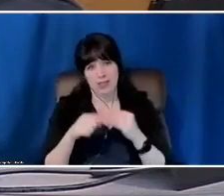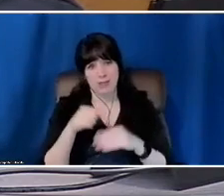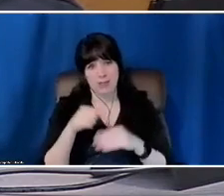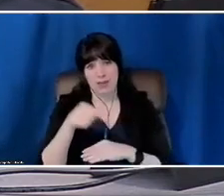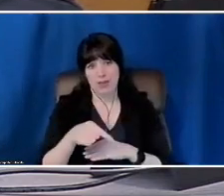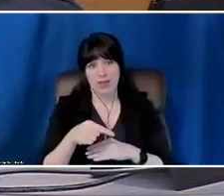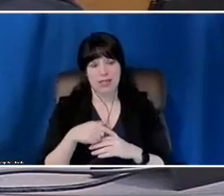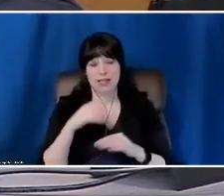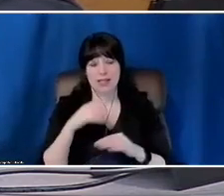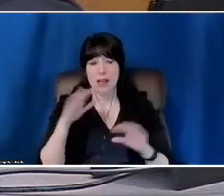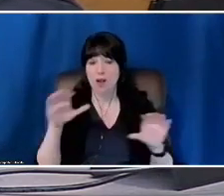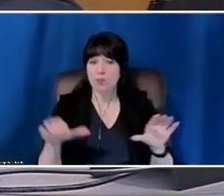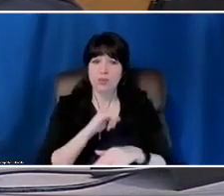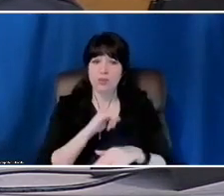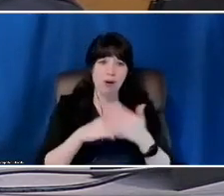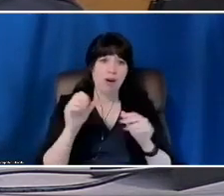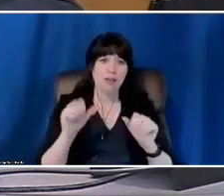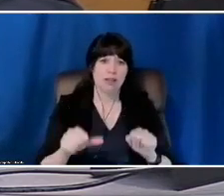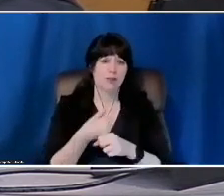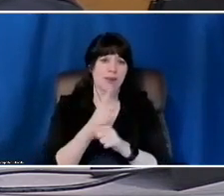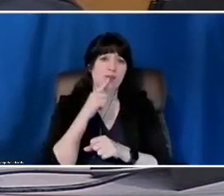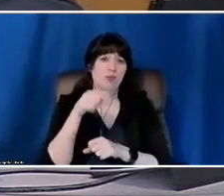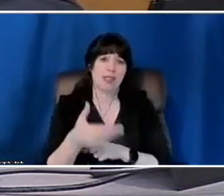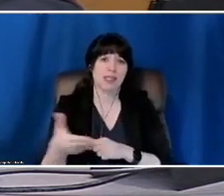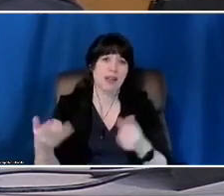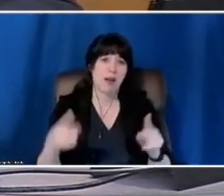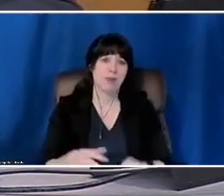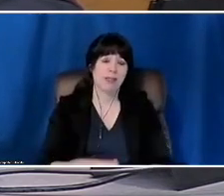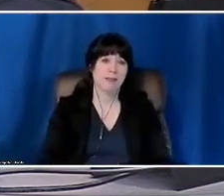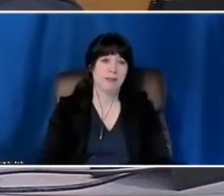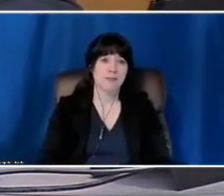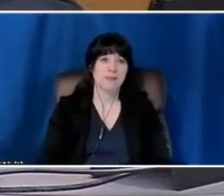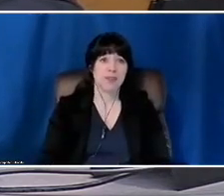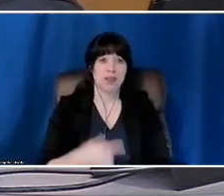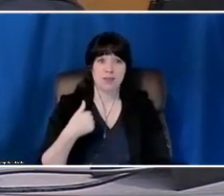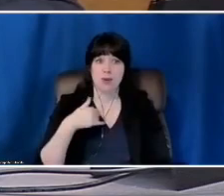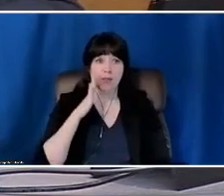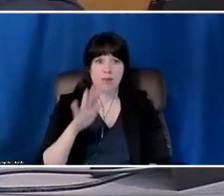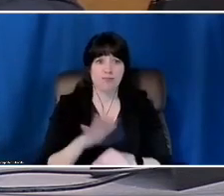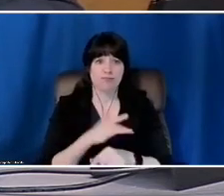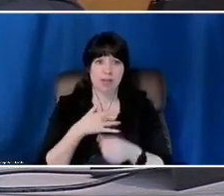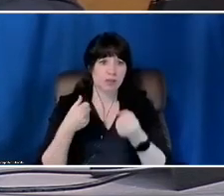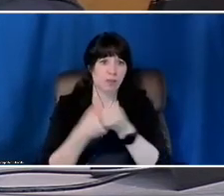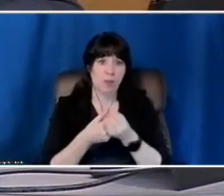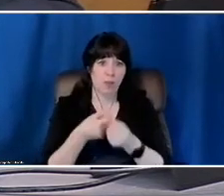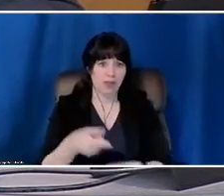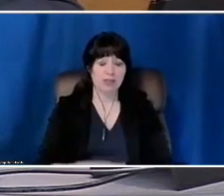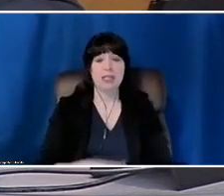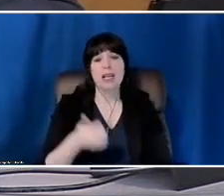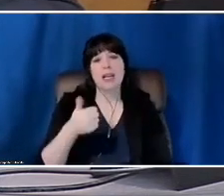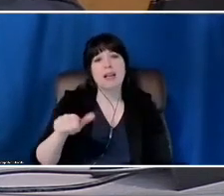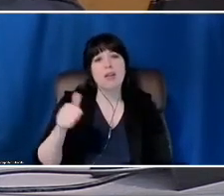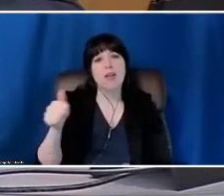I can to make sure this thing happens. So I hope you all will support this. Are there other comments?